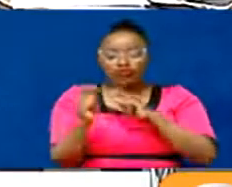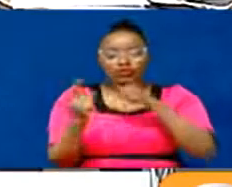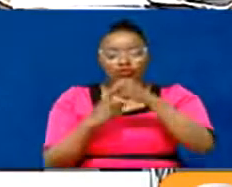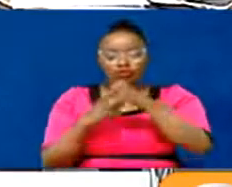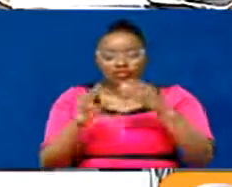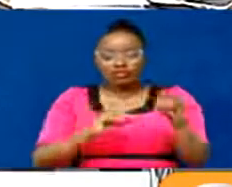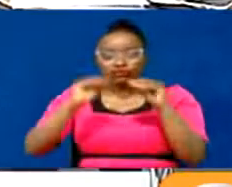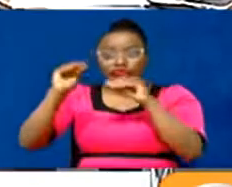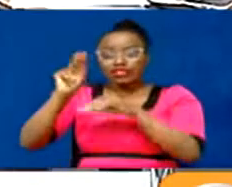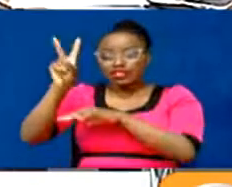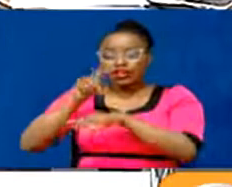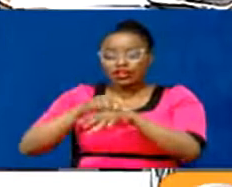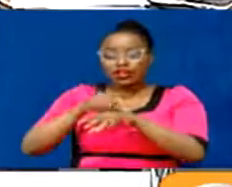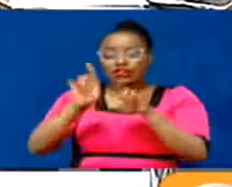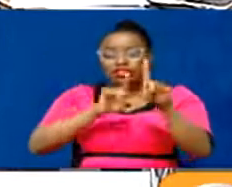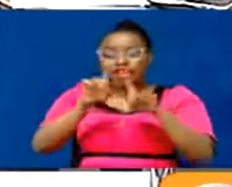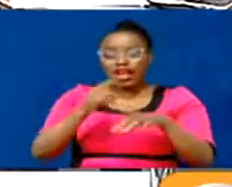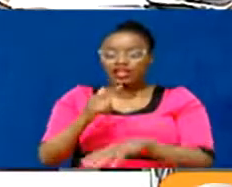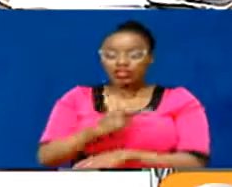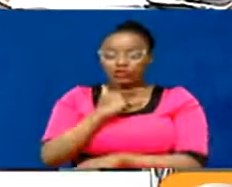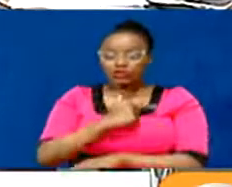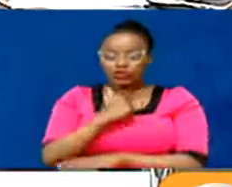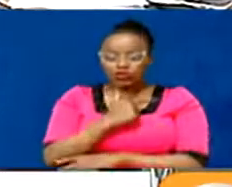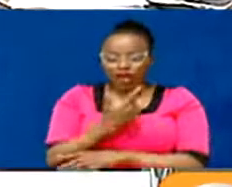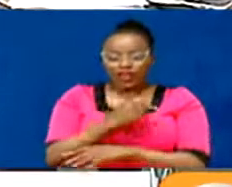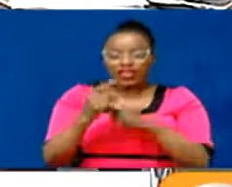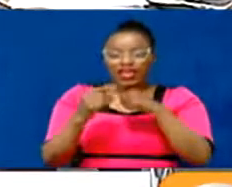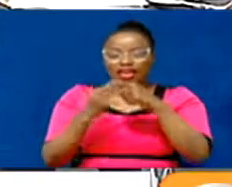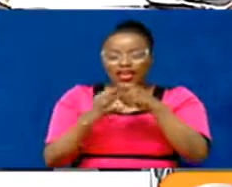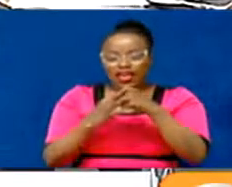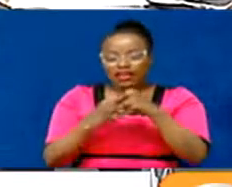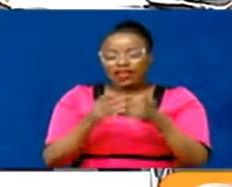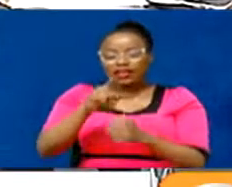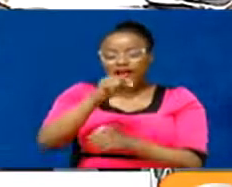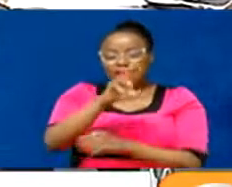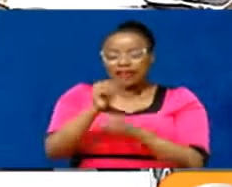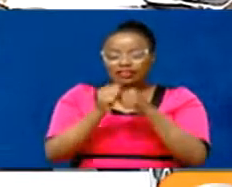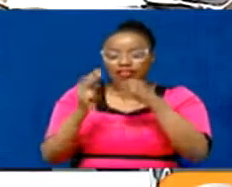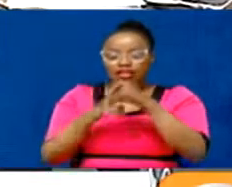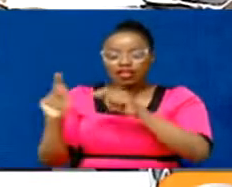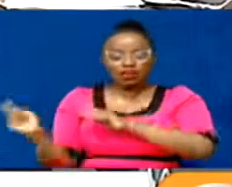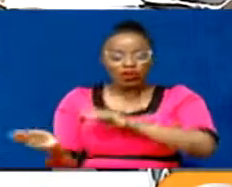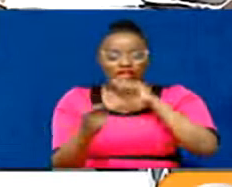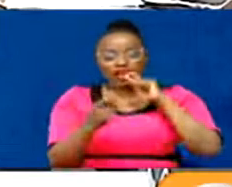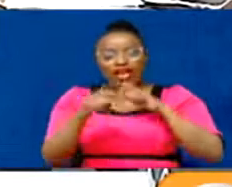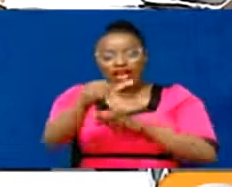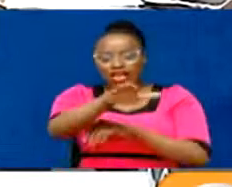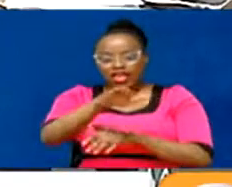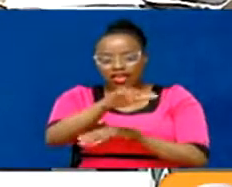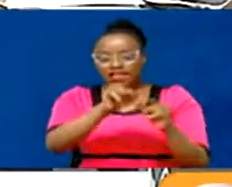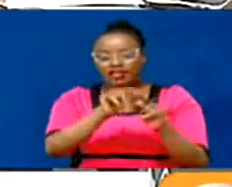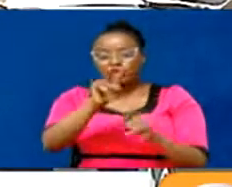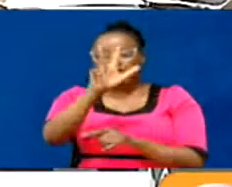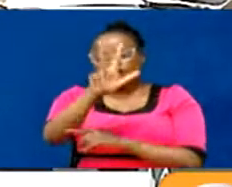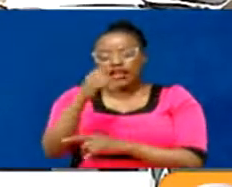six in the second round of the Safari Tour Series eighth leg at the Par 71 Muthaiga Golf Club course. Only 23